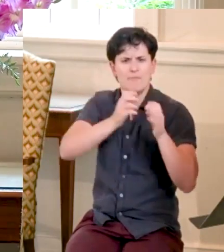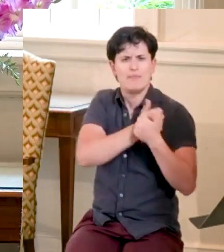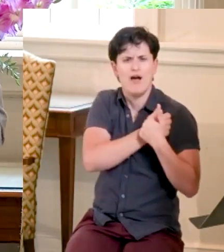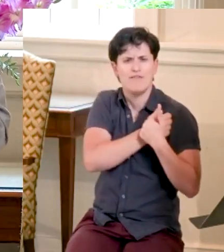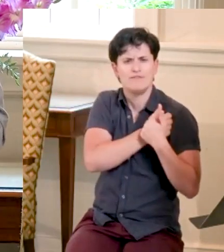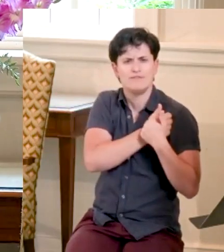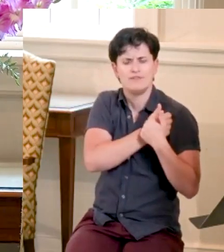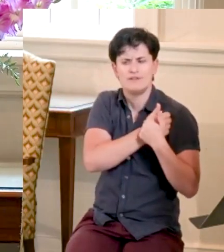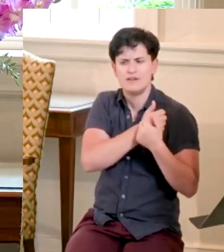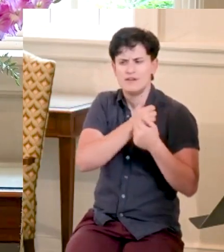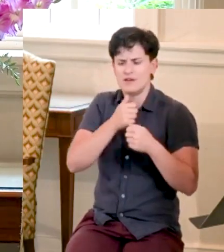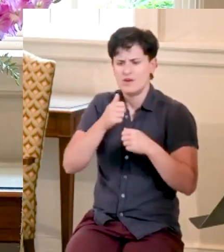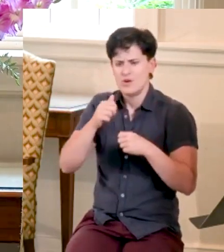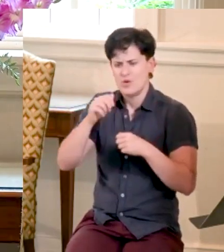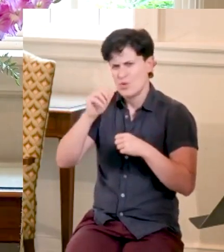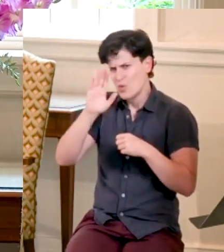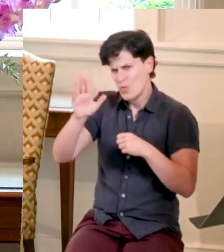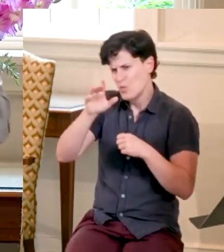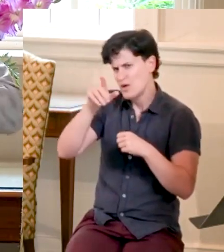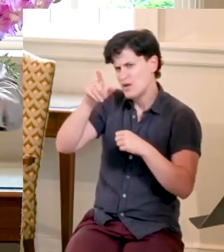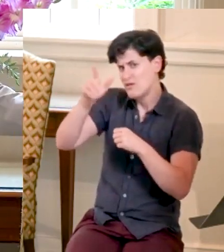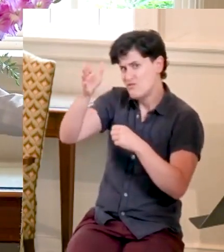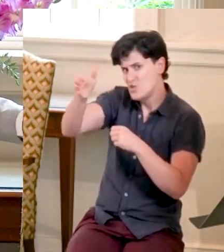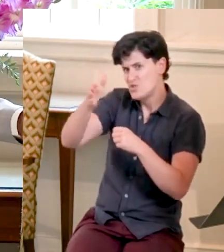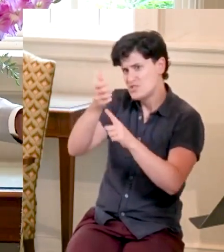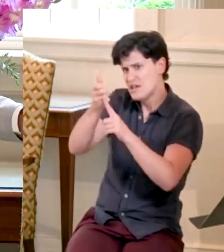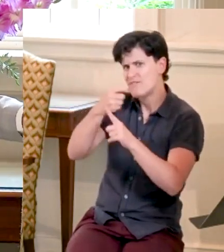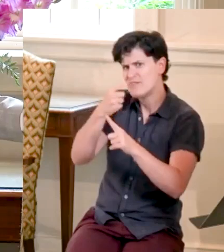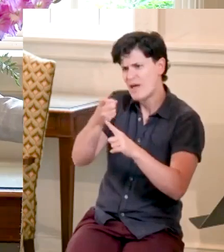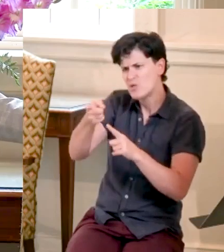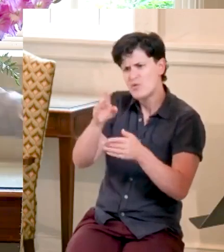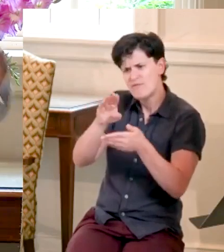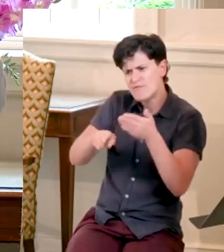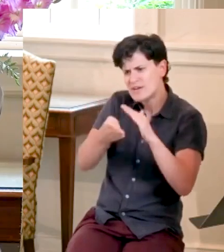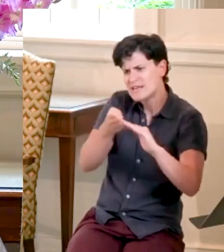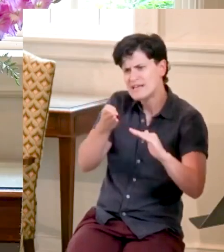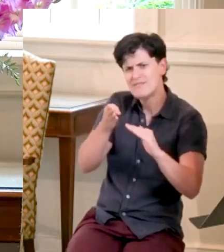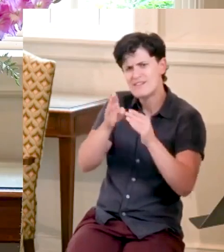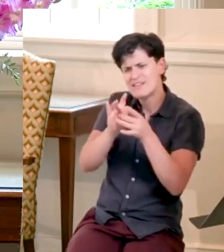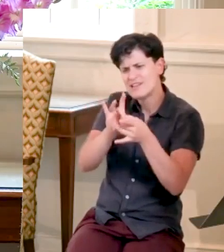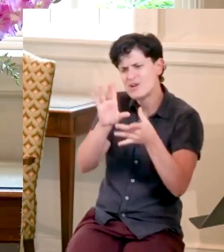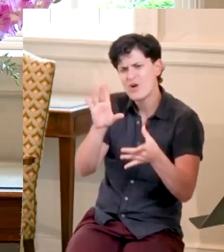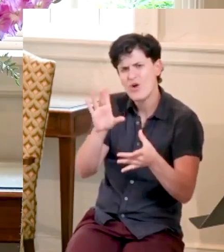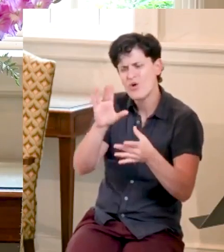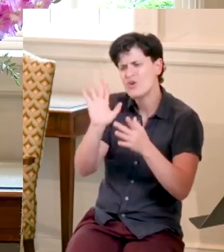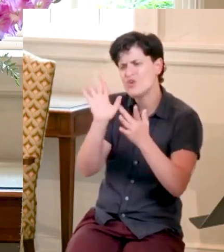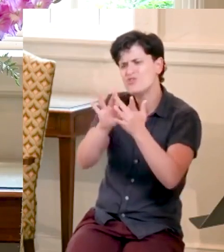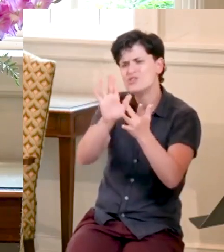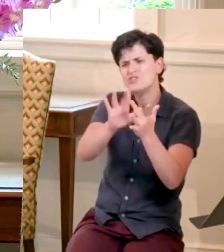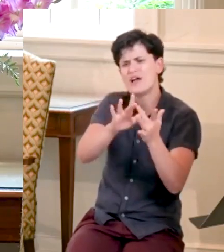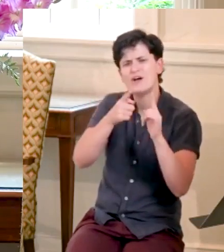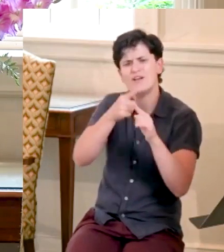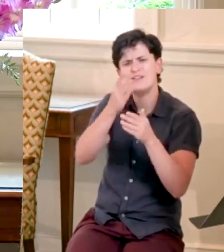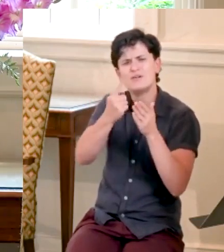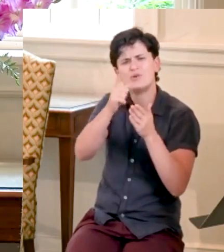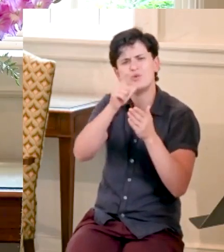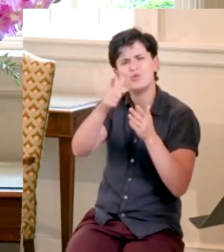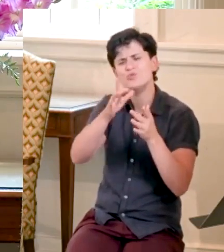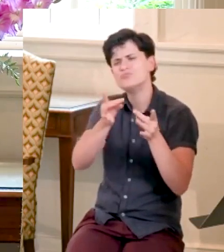tell you to forgive, just let it go, reach out to someone that you've lost touch